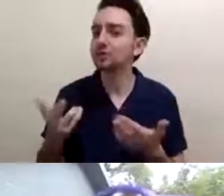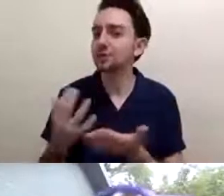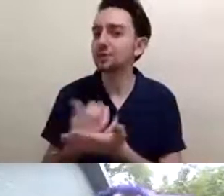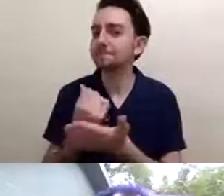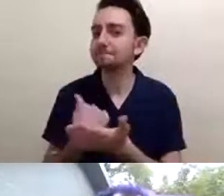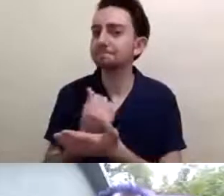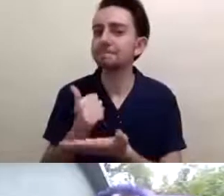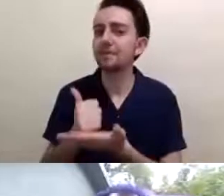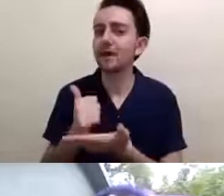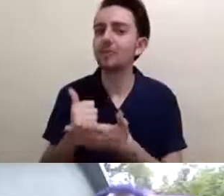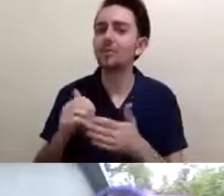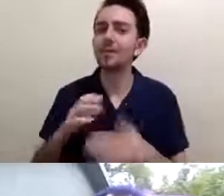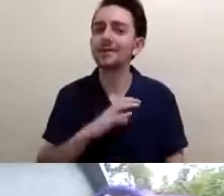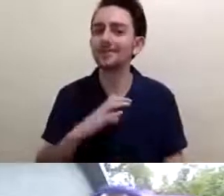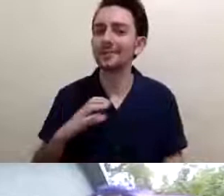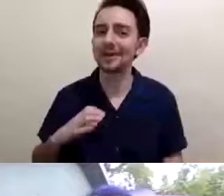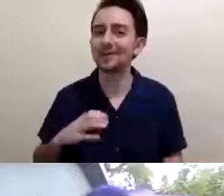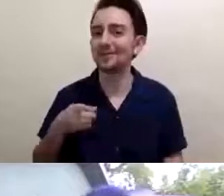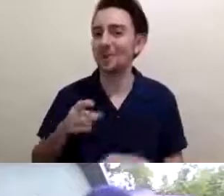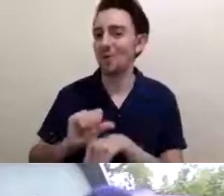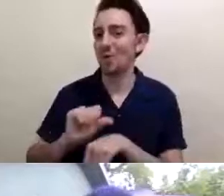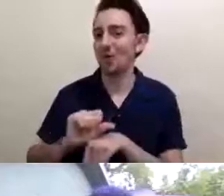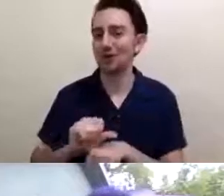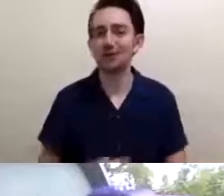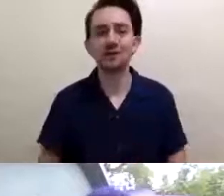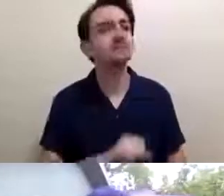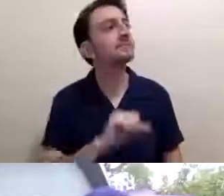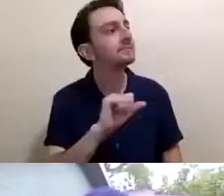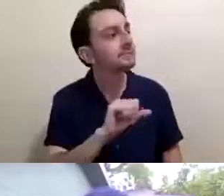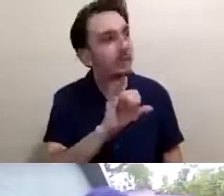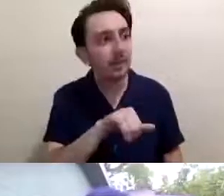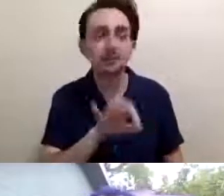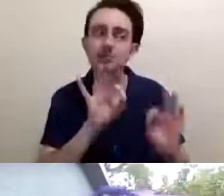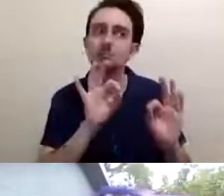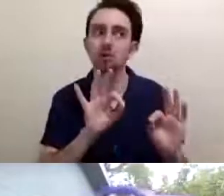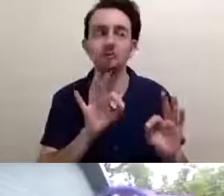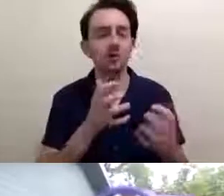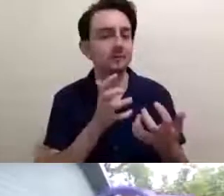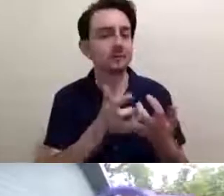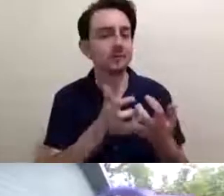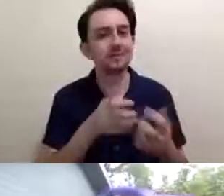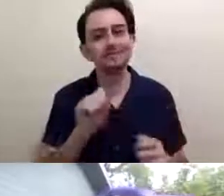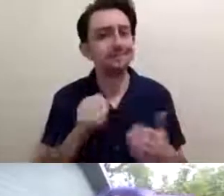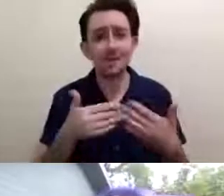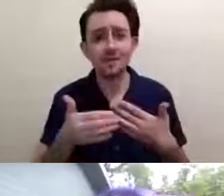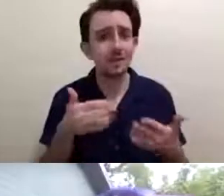use for their work. And that's exactly what we're looking for. So even if you're on one